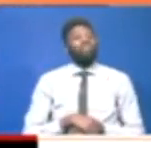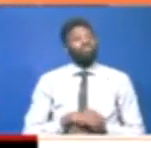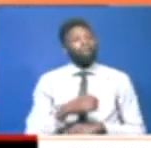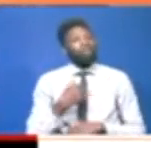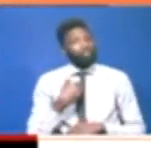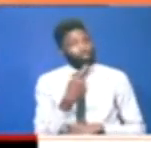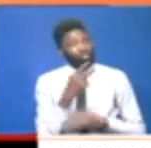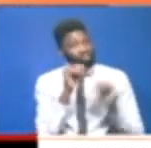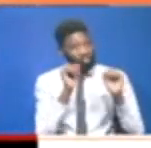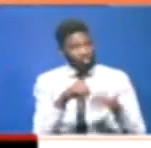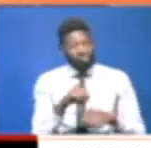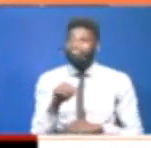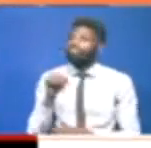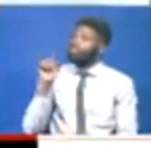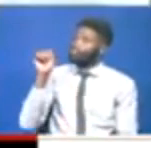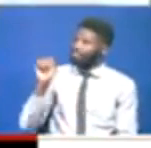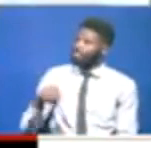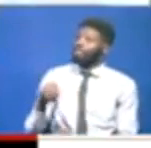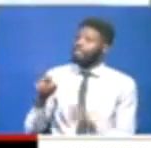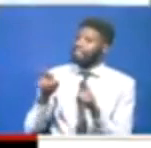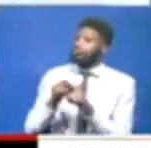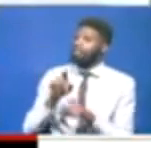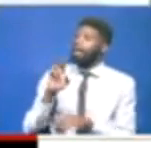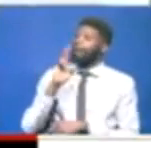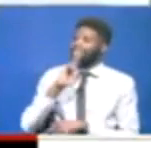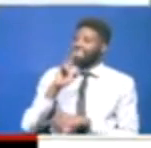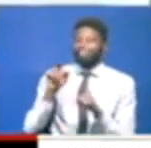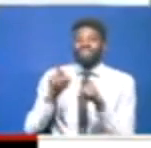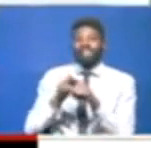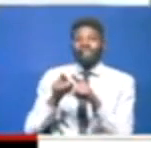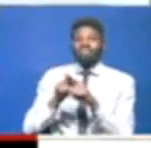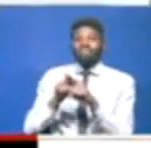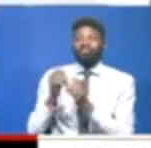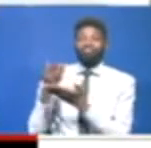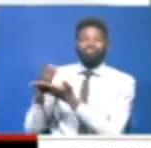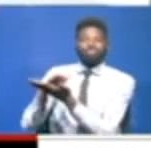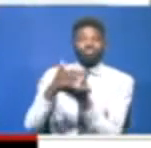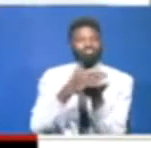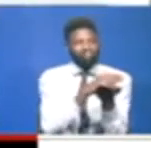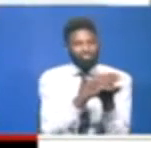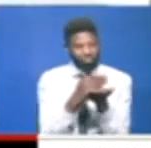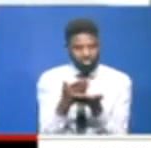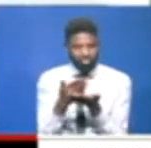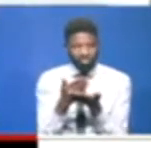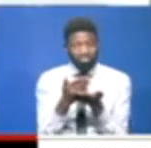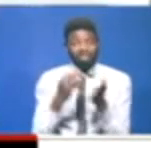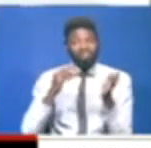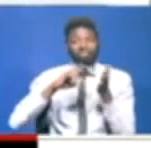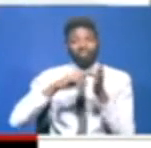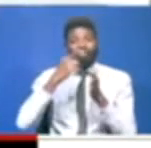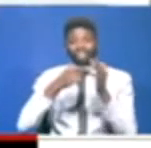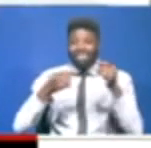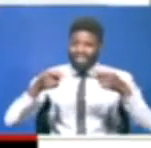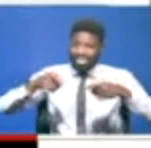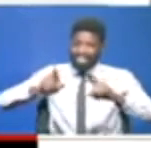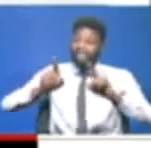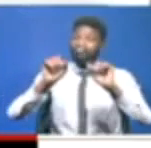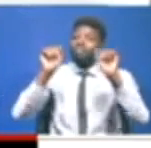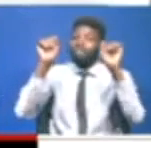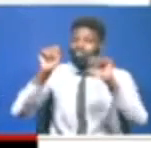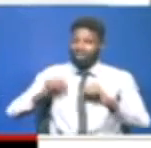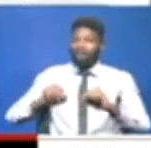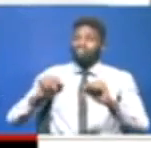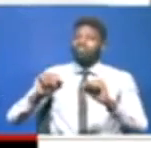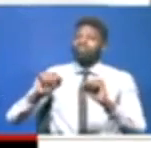Now that way, then you're distributing also your risks in terms of the risk. Mm-hmm. So you're looking at, you can now save in